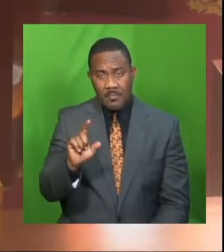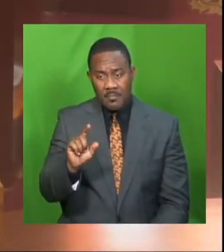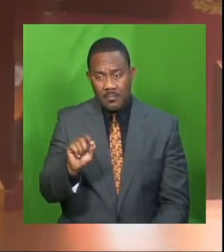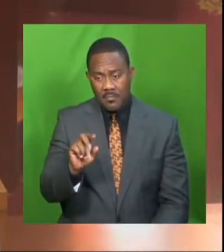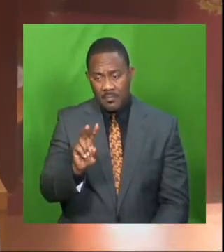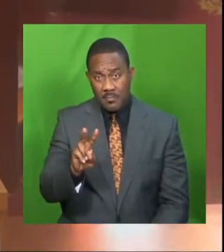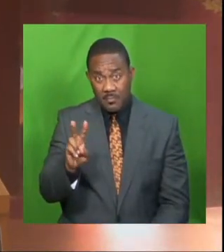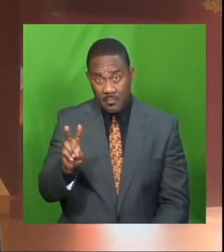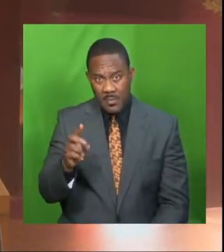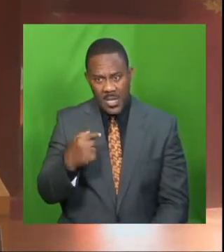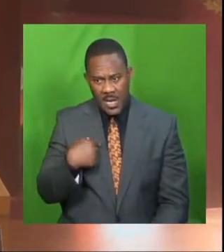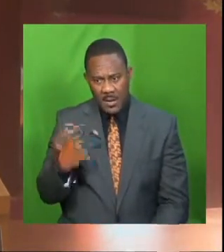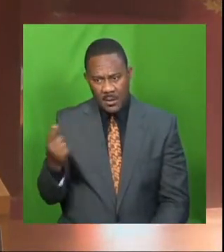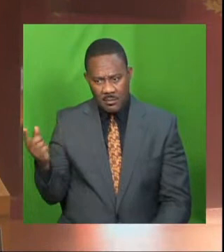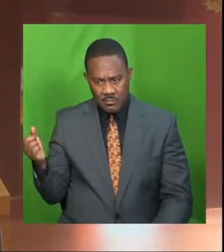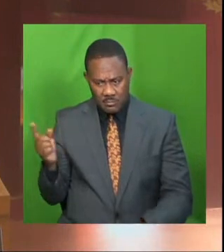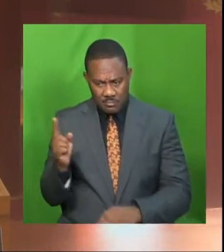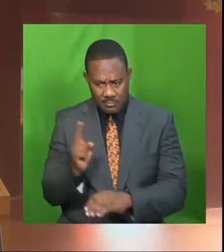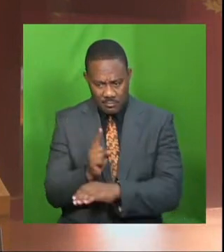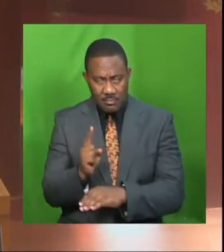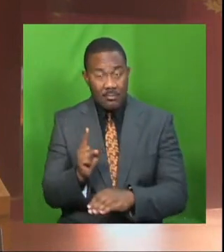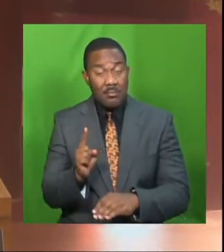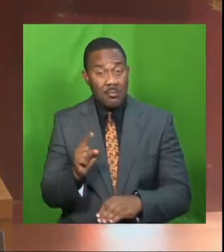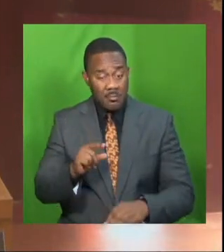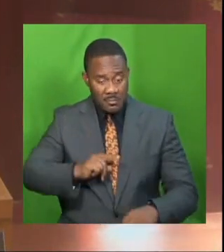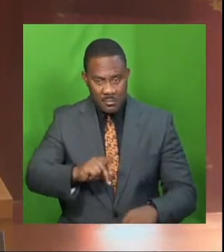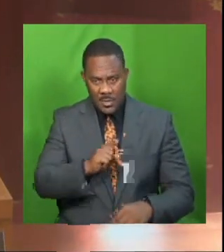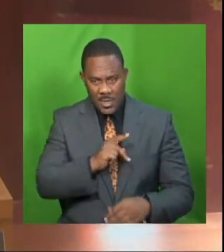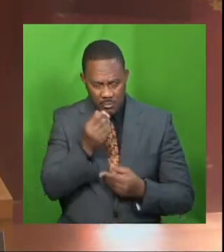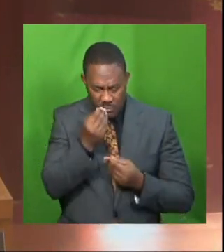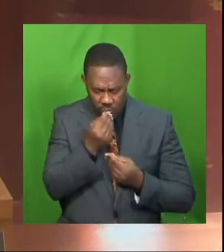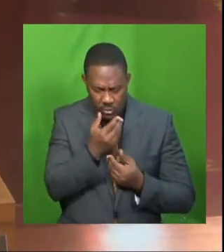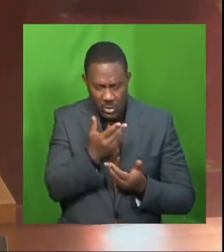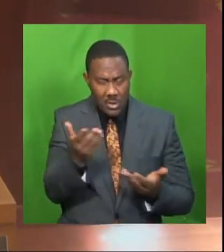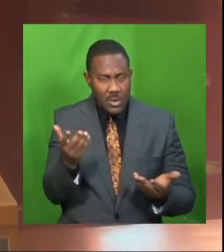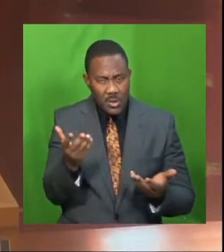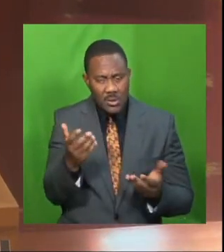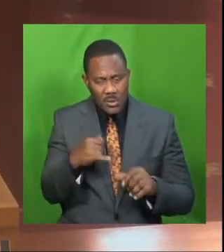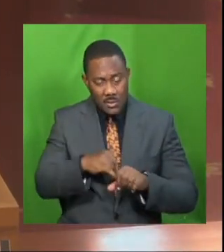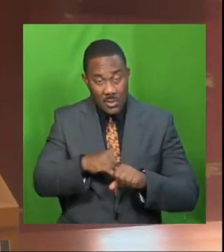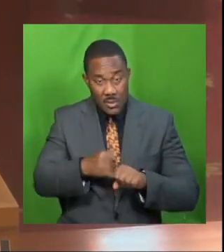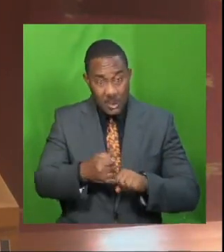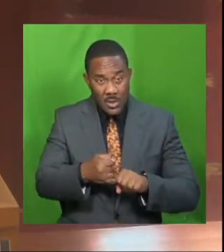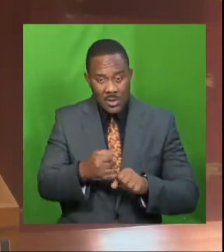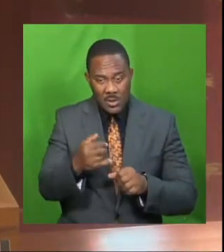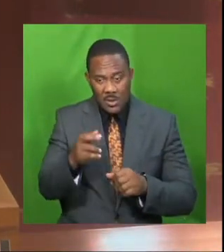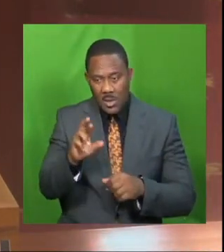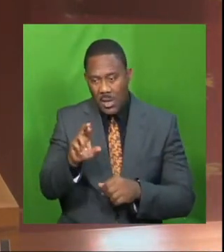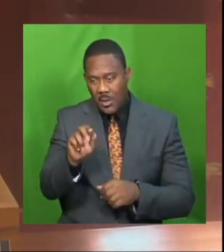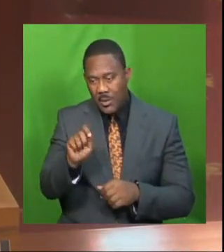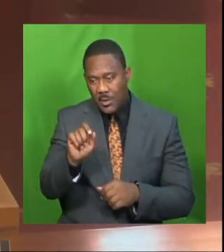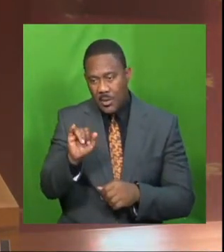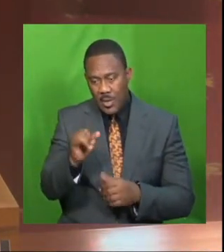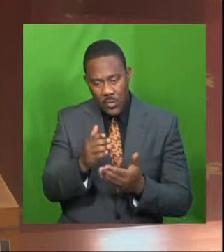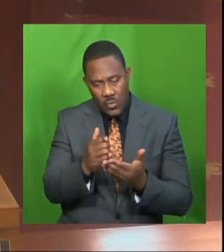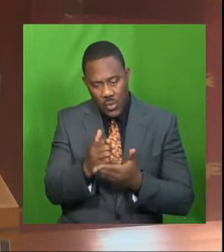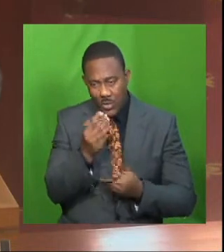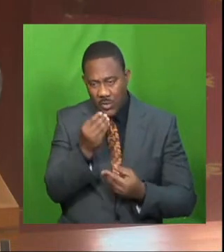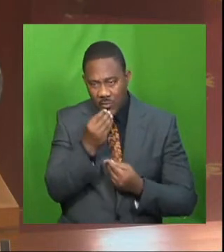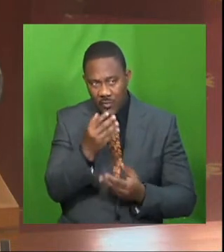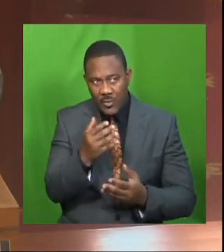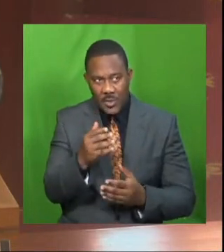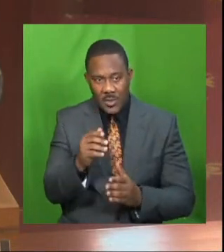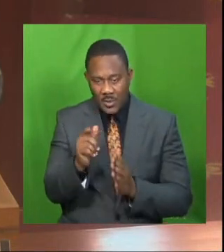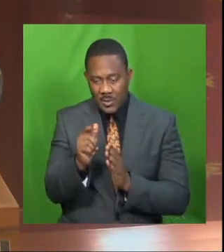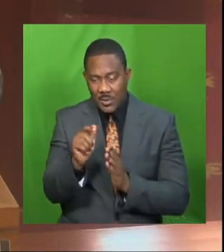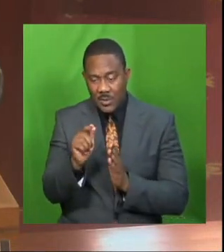this House to provide a detailed statement on the implementation of the Right to Information Act